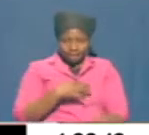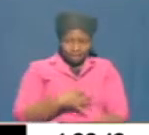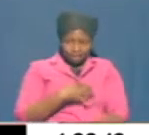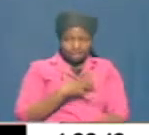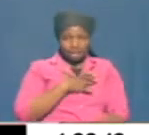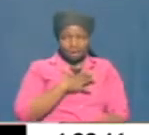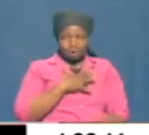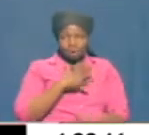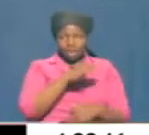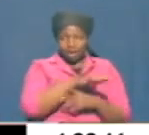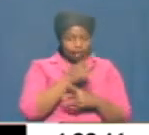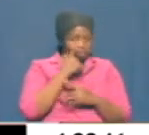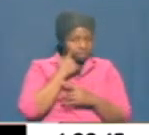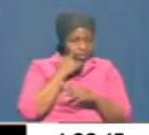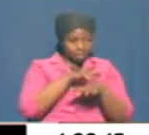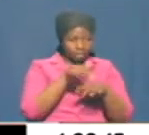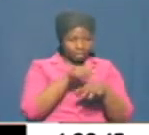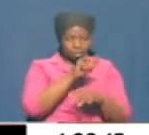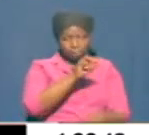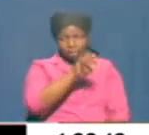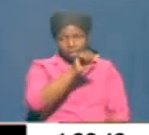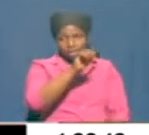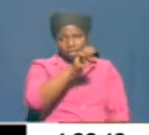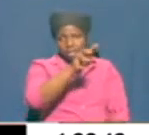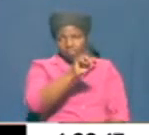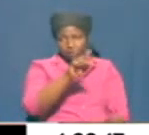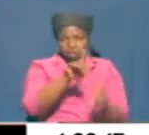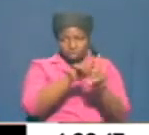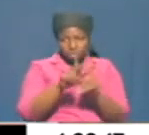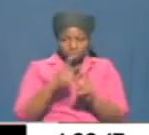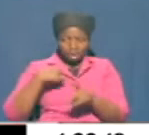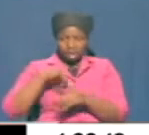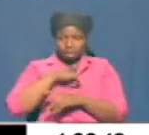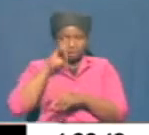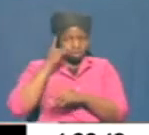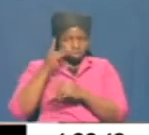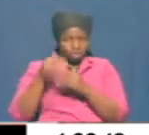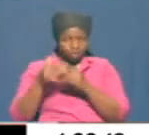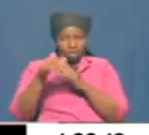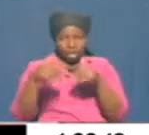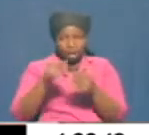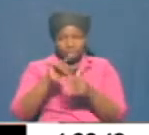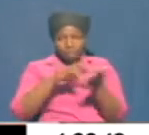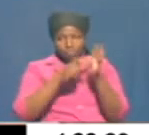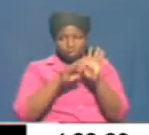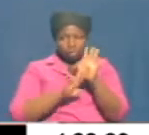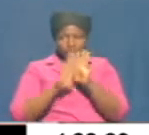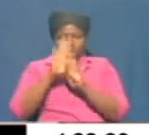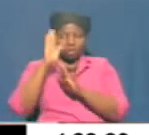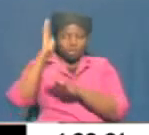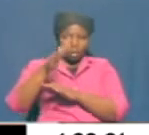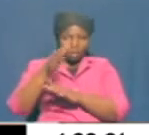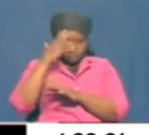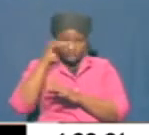in Szczecin. So the perspective will switch. And we also look forward to how this project will develop, because it's supposed to lead